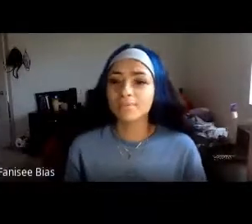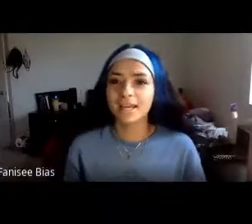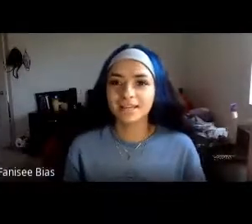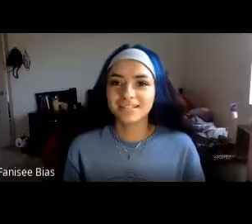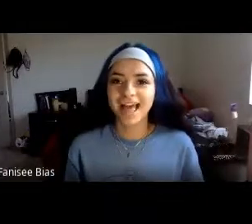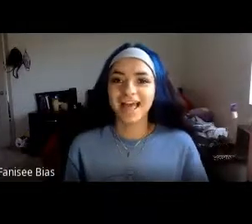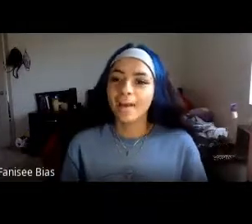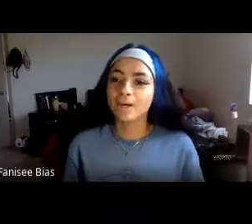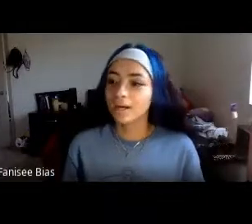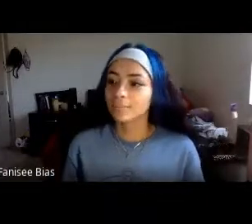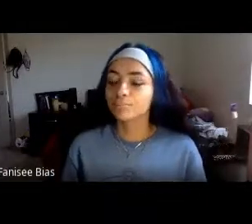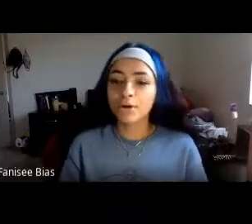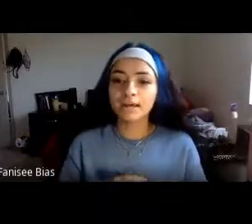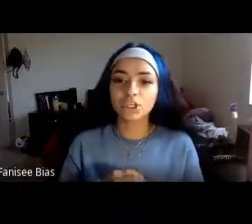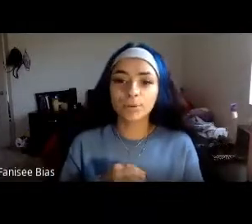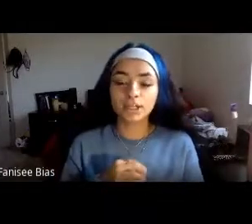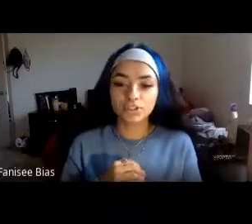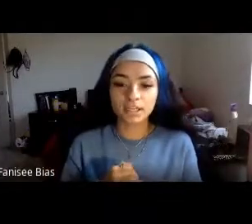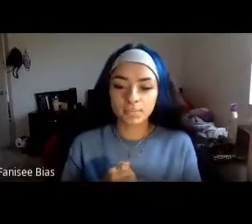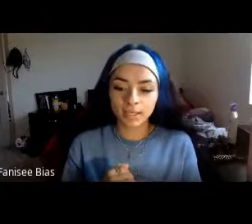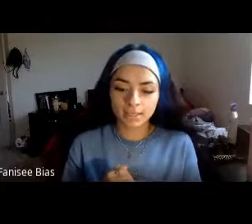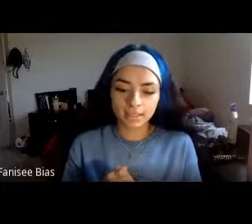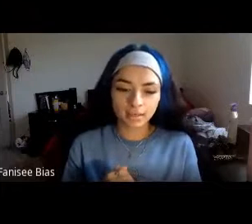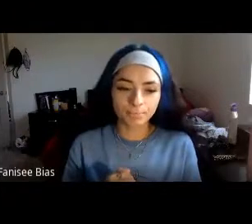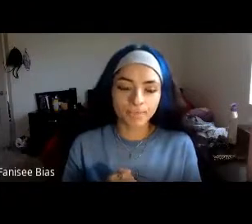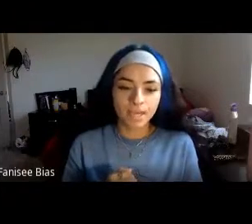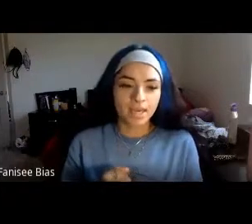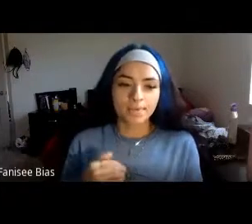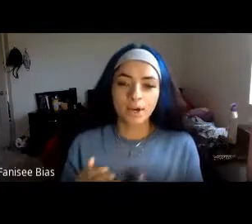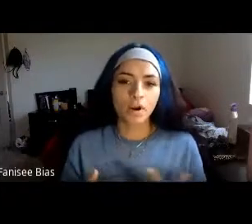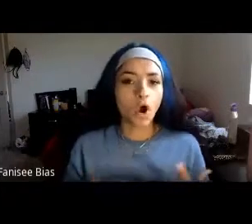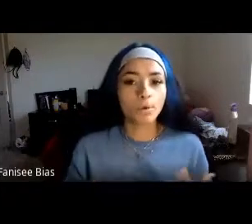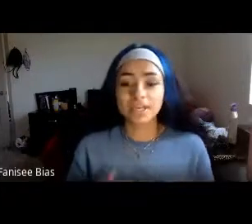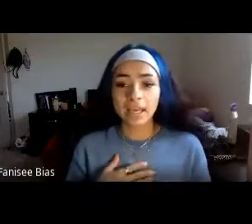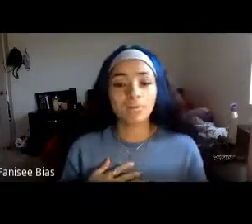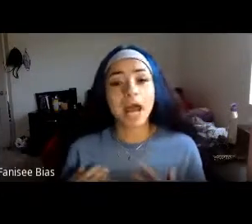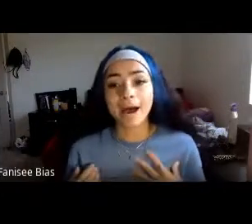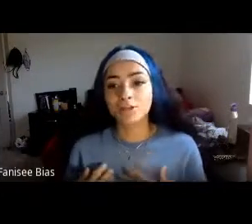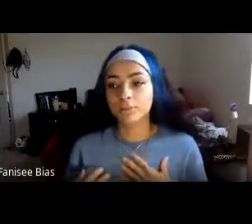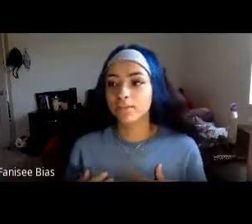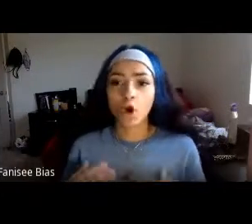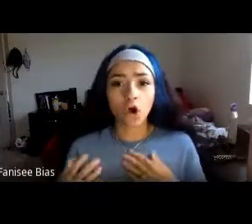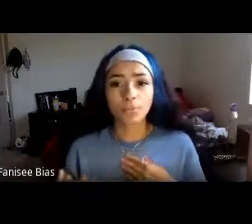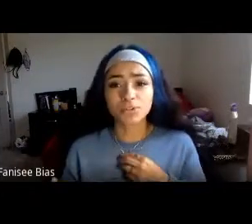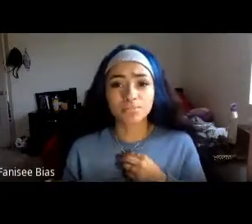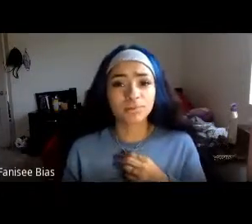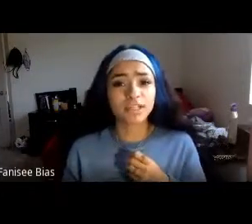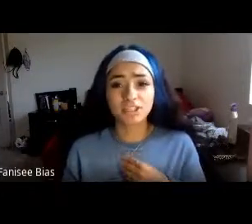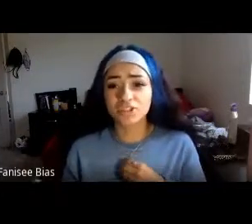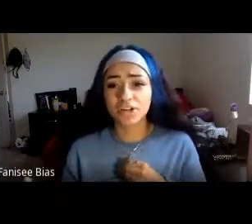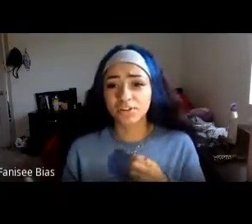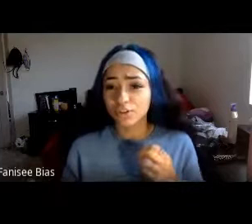super. No, maybe Danny does, but pronouns are pretty interesting because they're almost like how I interpret it. They're